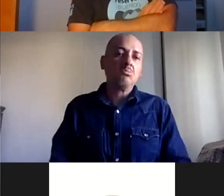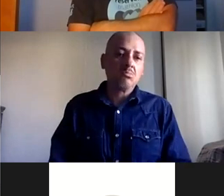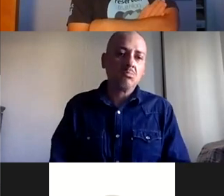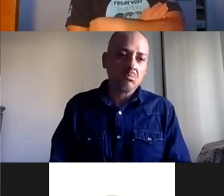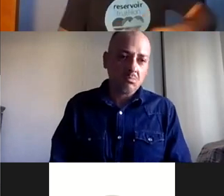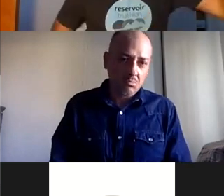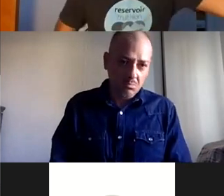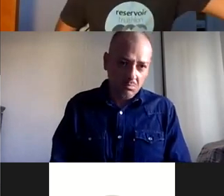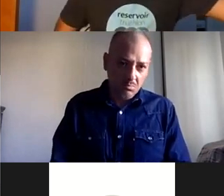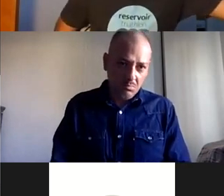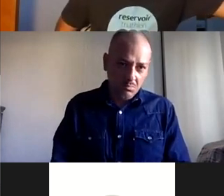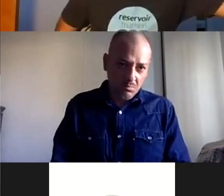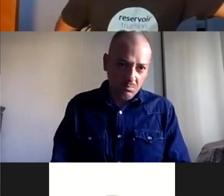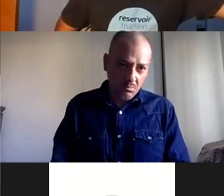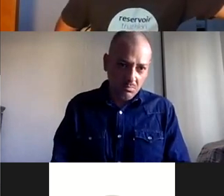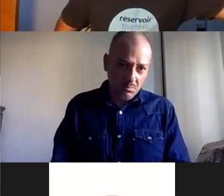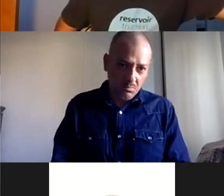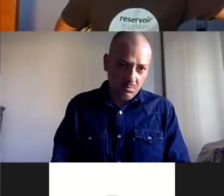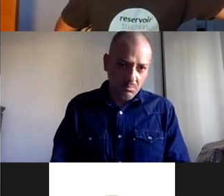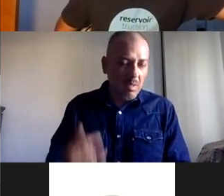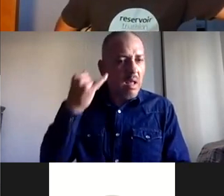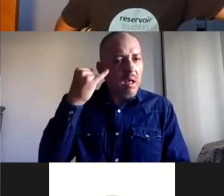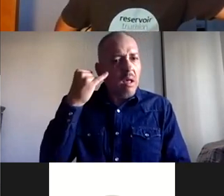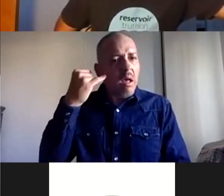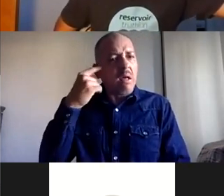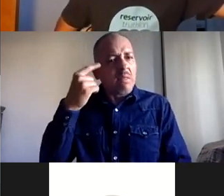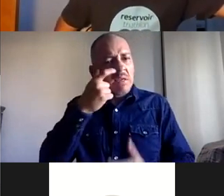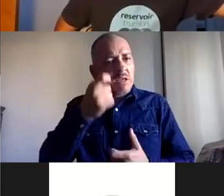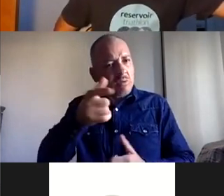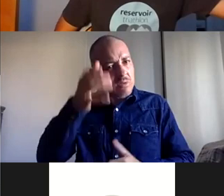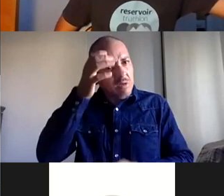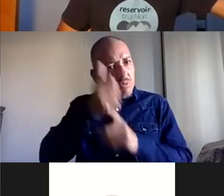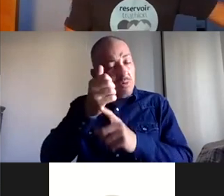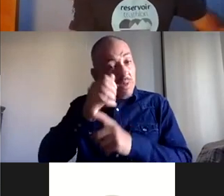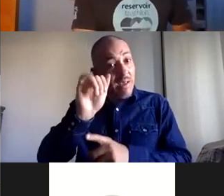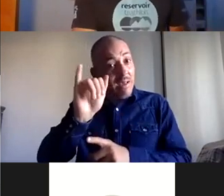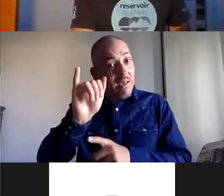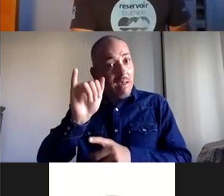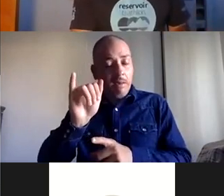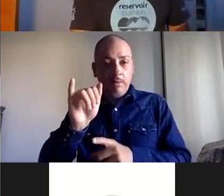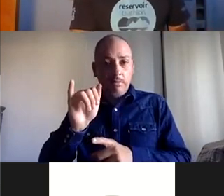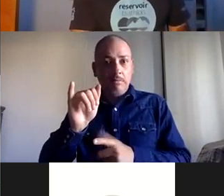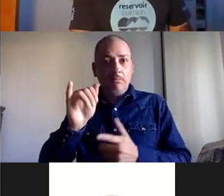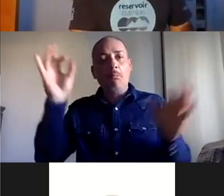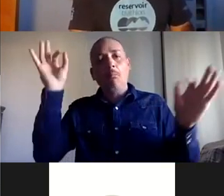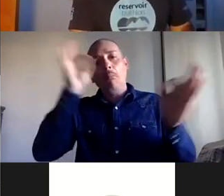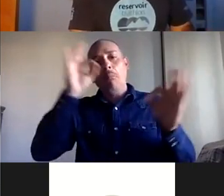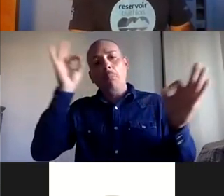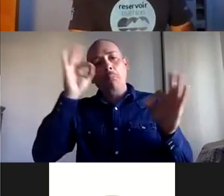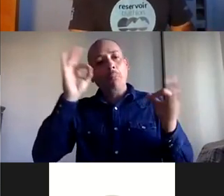Cool. So I think it's interesting how the computer AI is probably like very naively programmed,